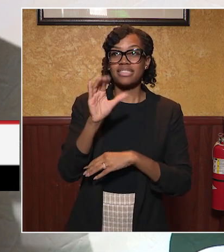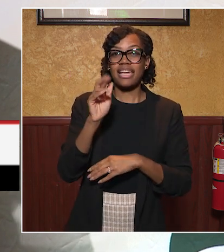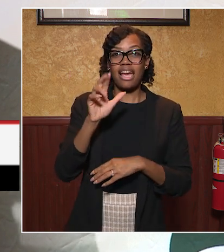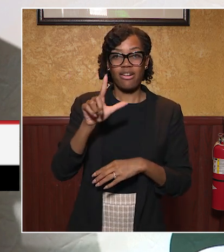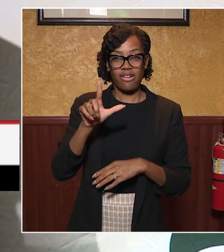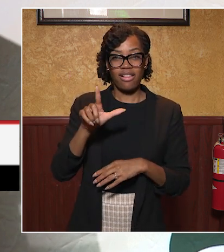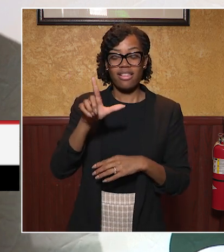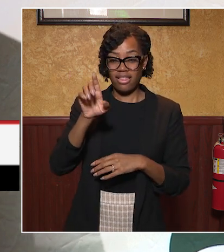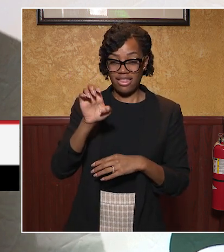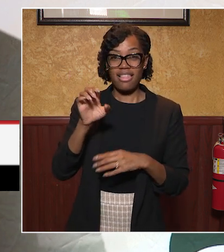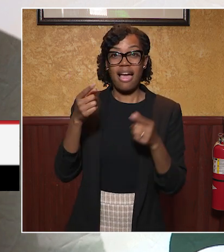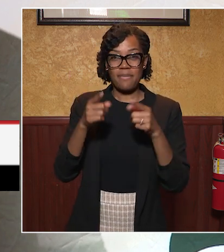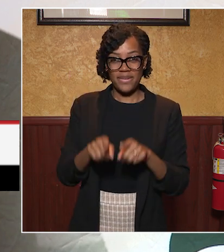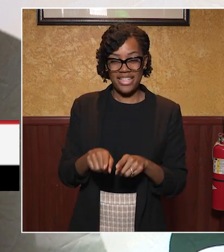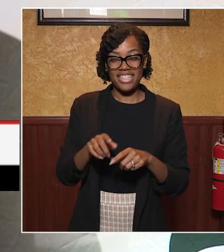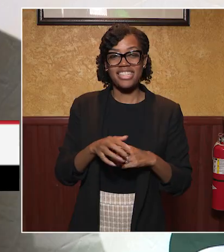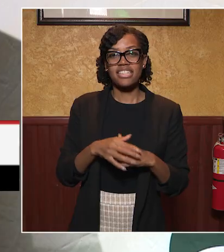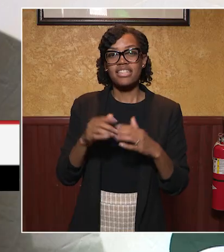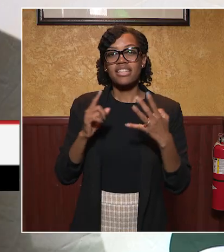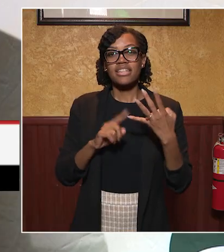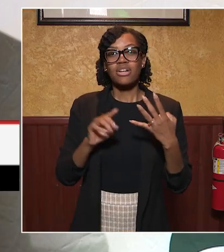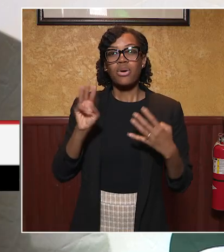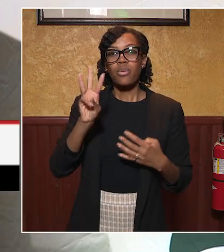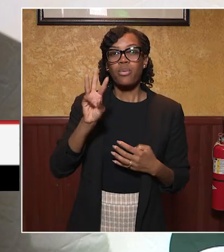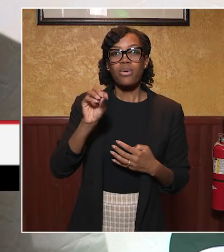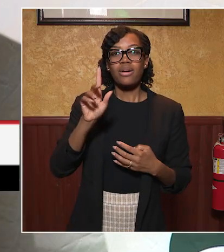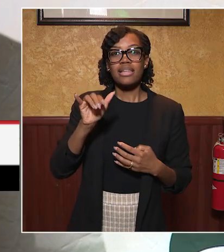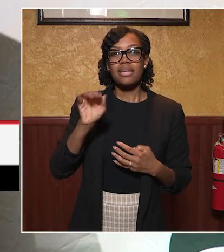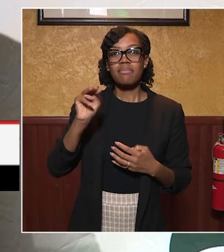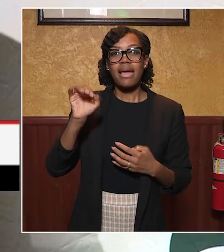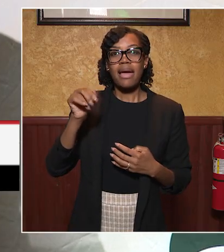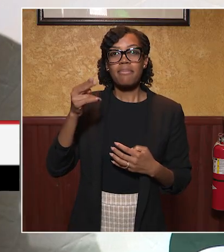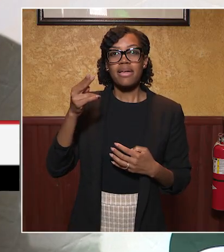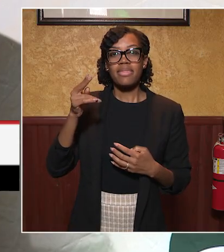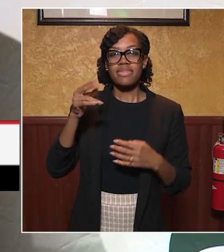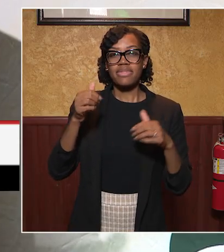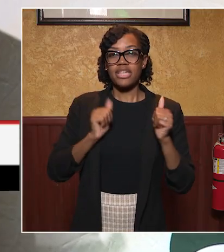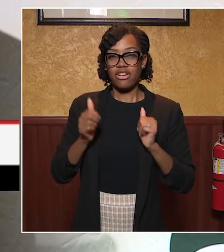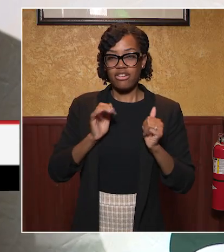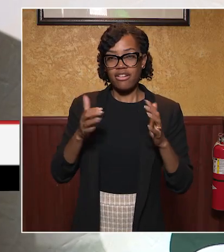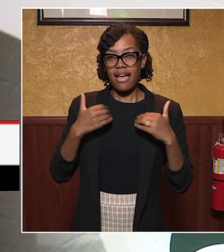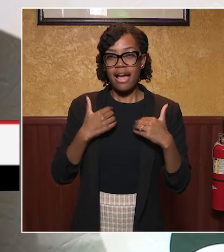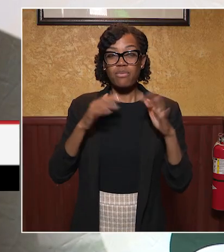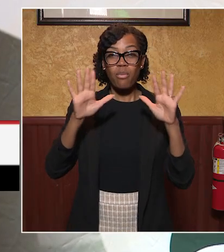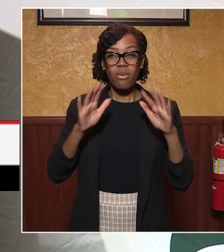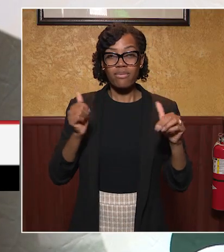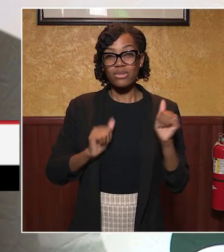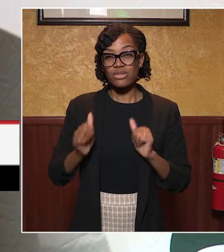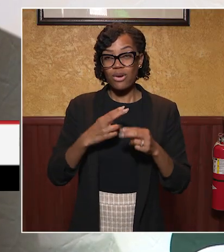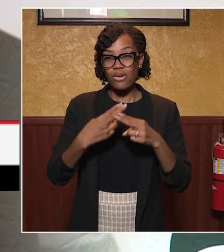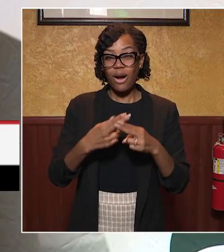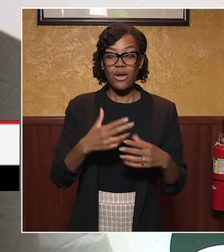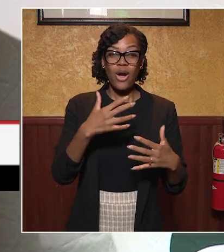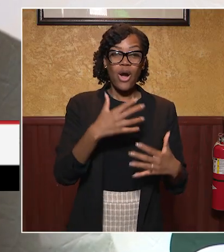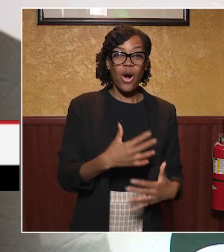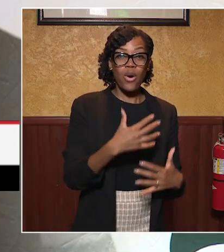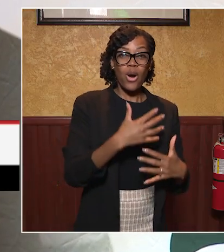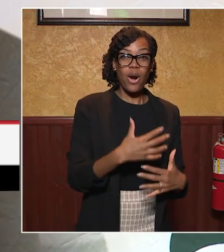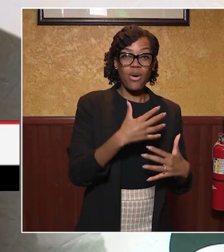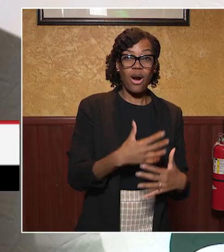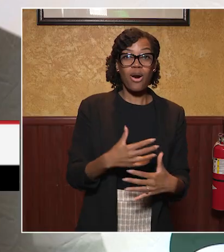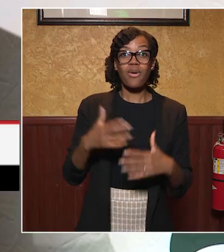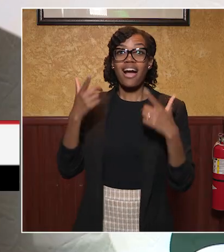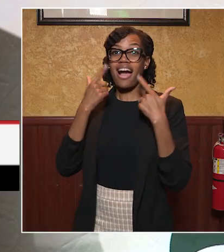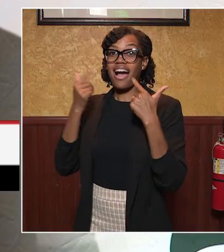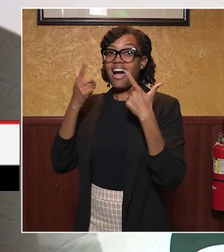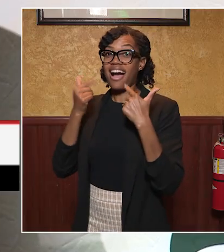Woolly Mammoth Theater has an amazing, amazing can't-miss production called Ho Ho Ho Ha Ha Ha that you need to check